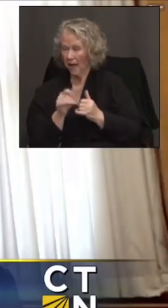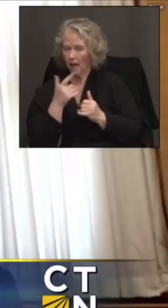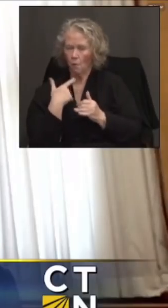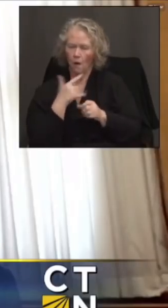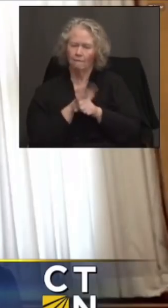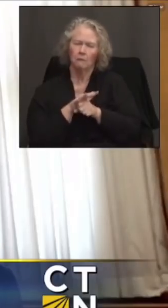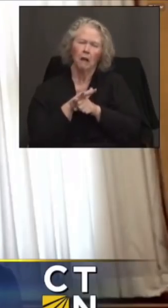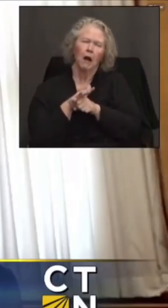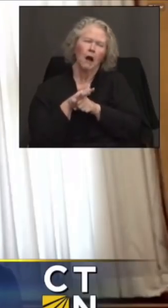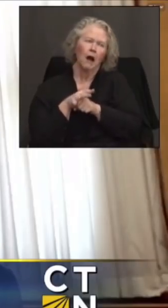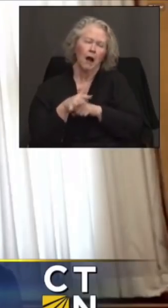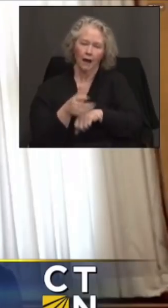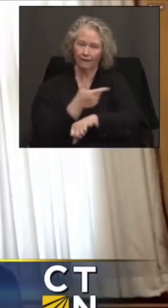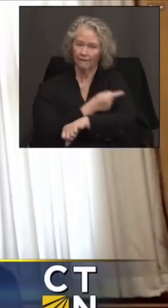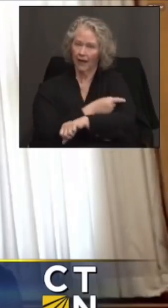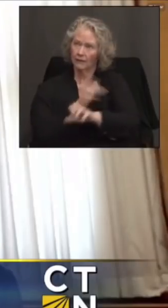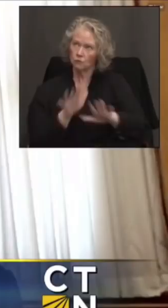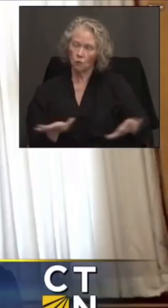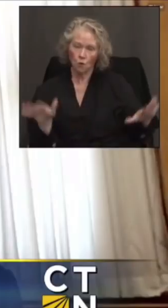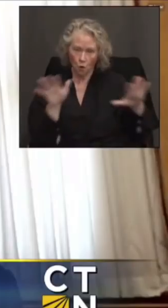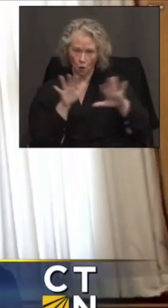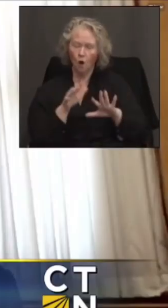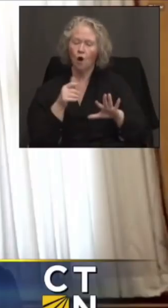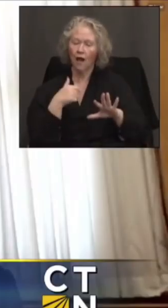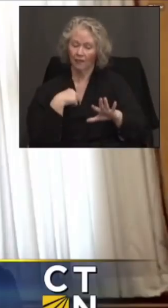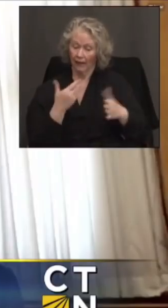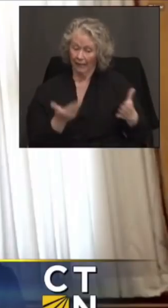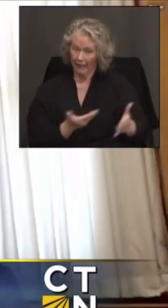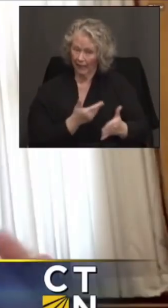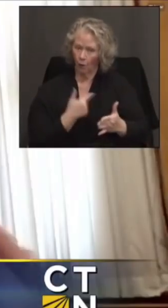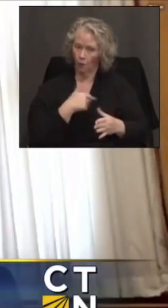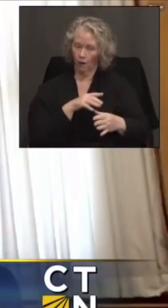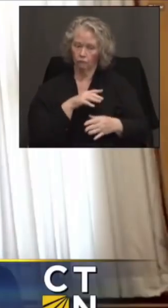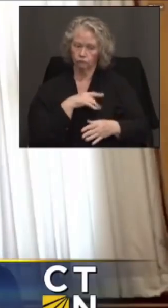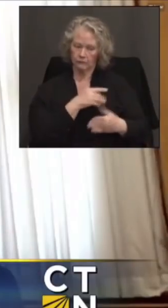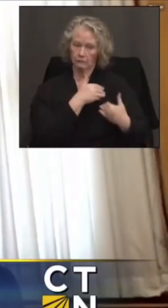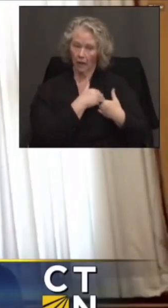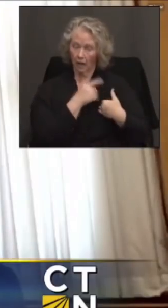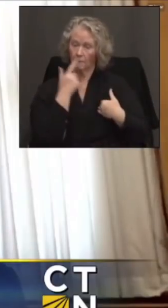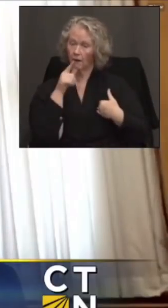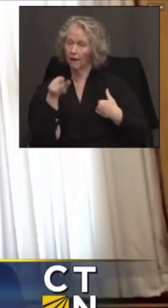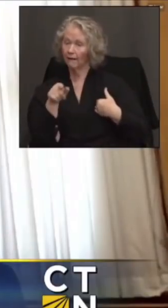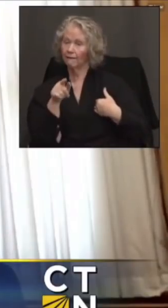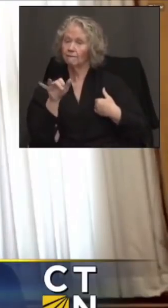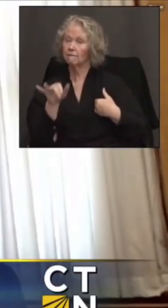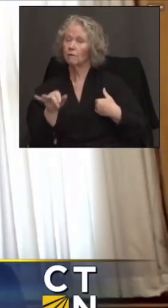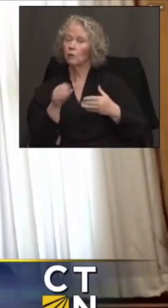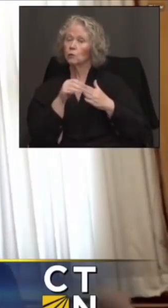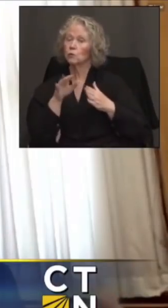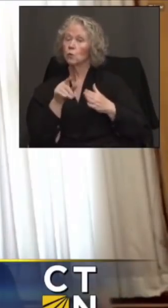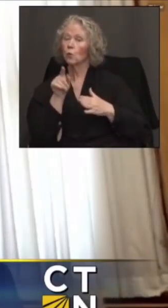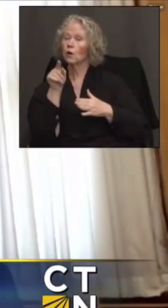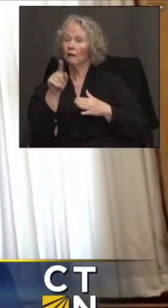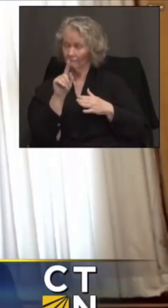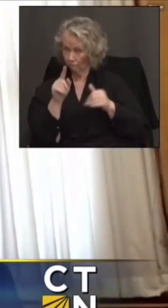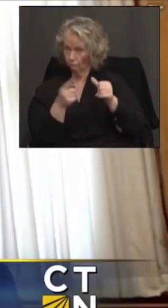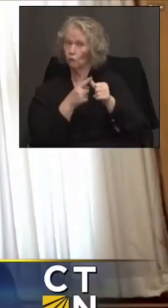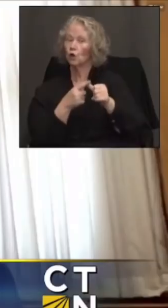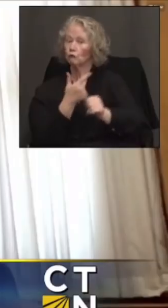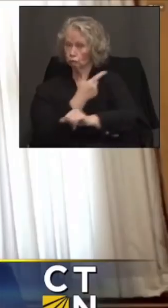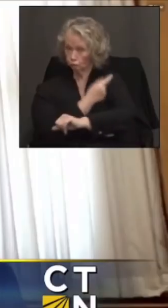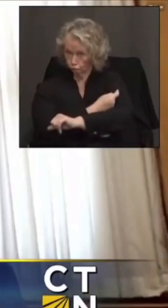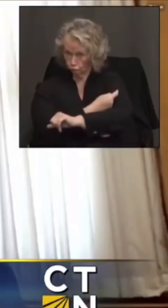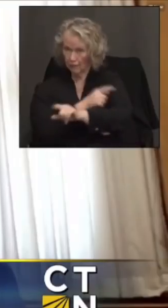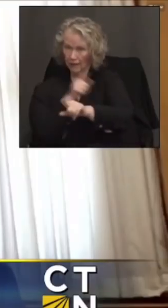50 states, and that we can take responsibility in our states for students who are coming home who had only gotten that first dose of